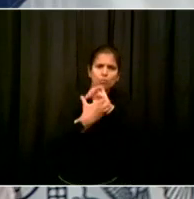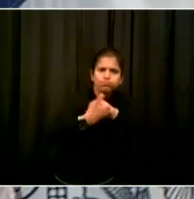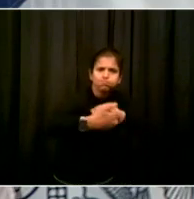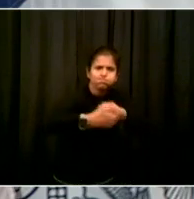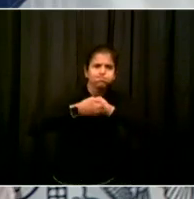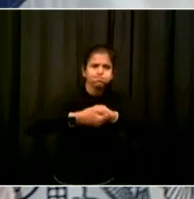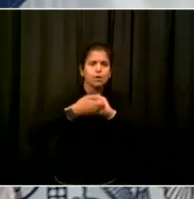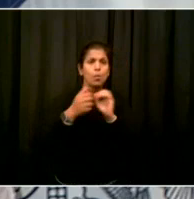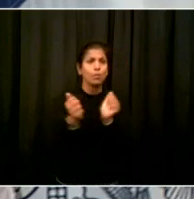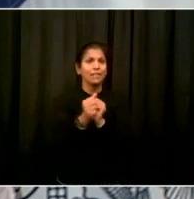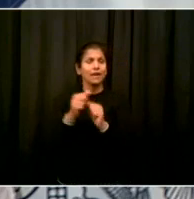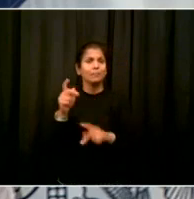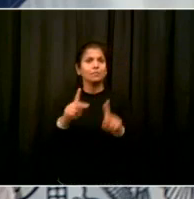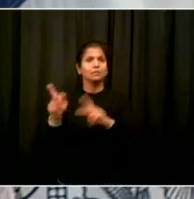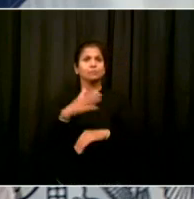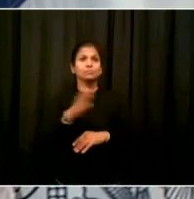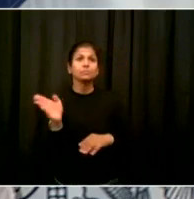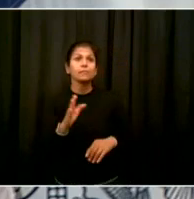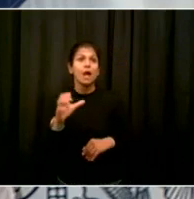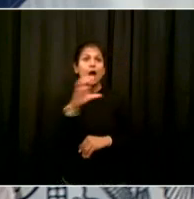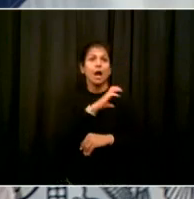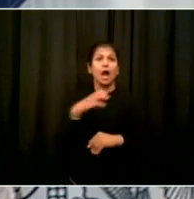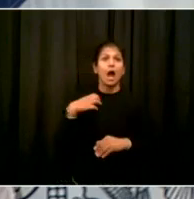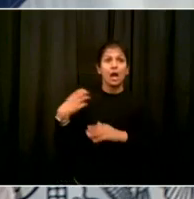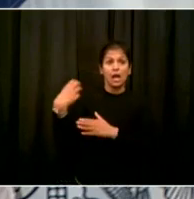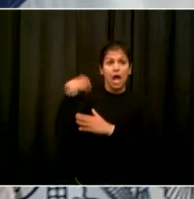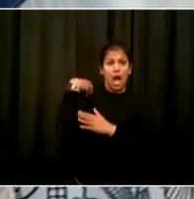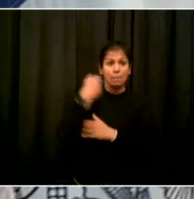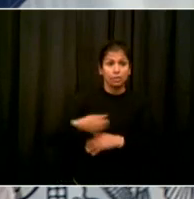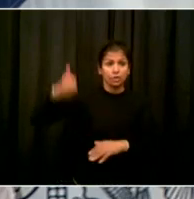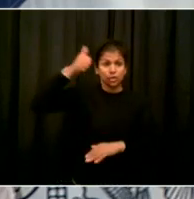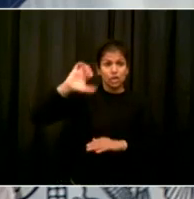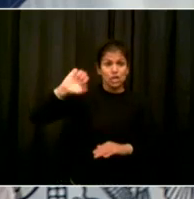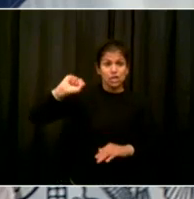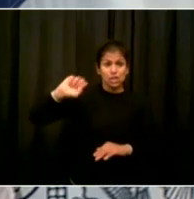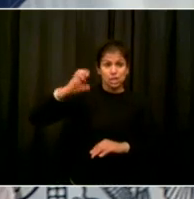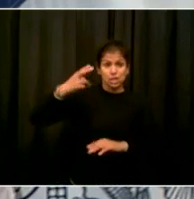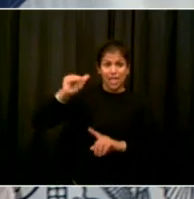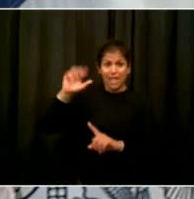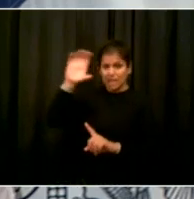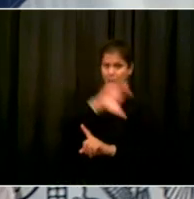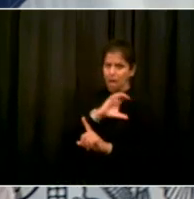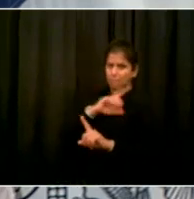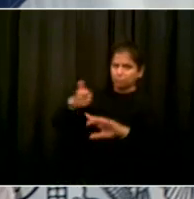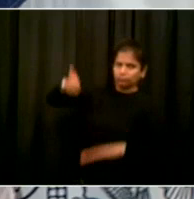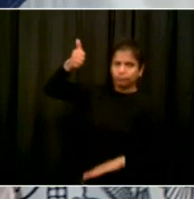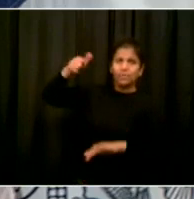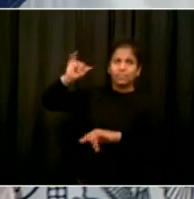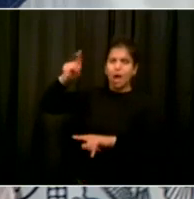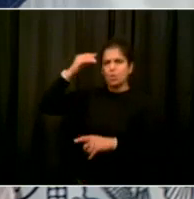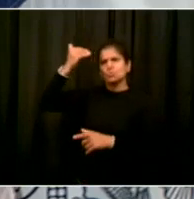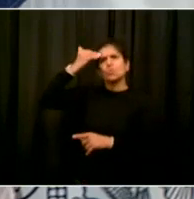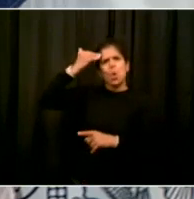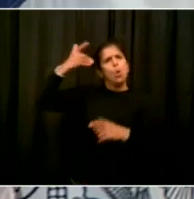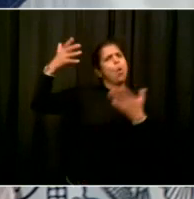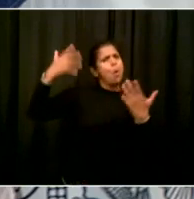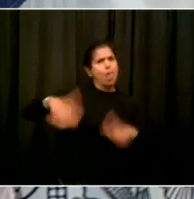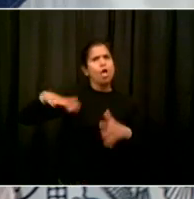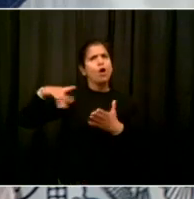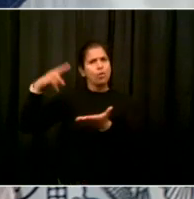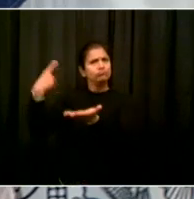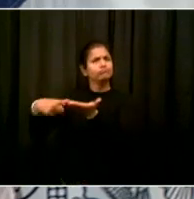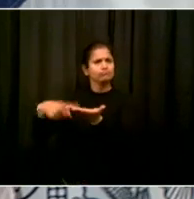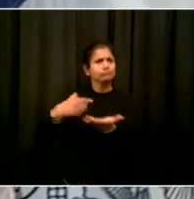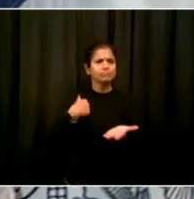together to identify great talent, up-and-coming talent, and move them forward, because he believes in constantly